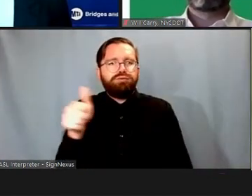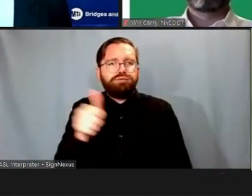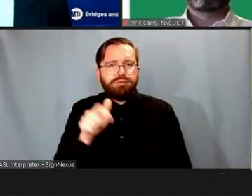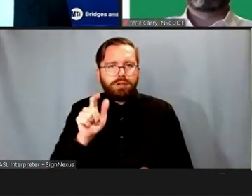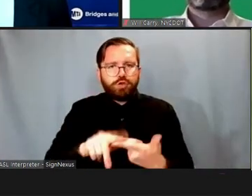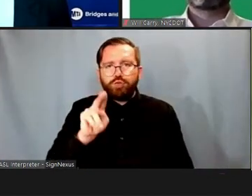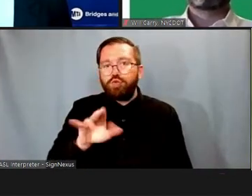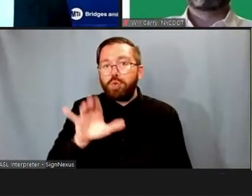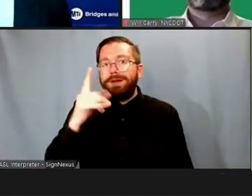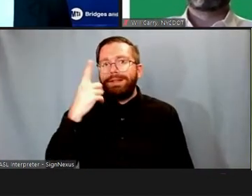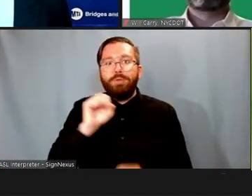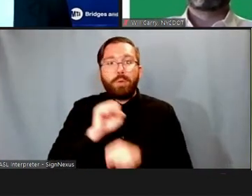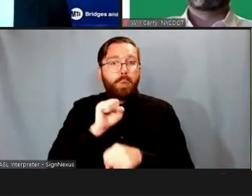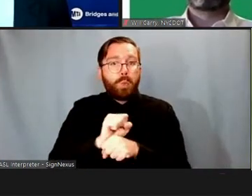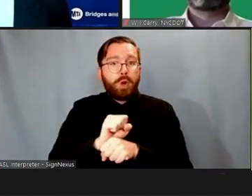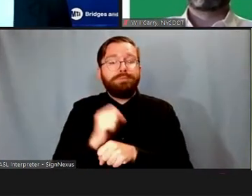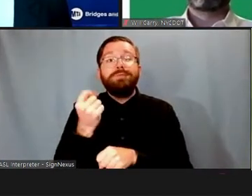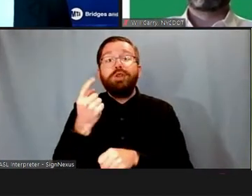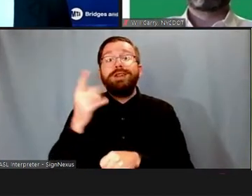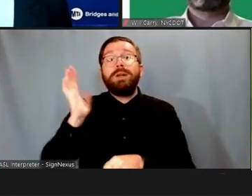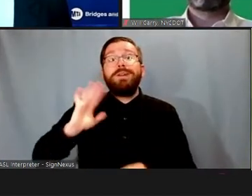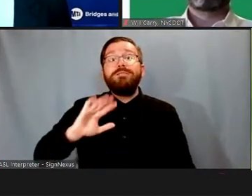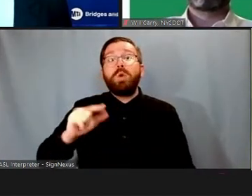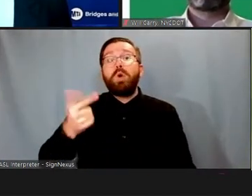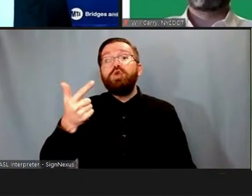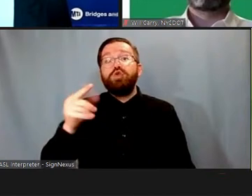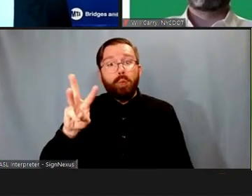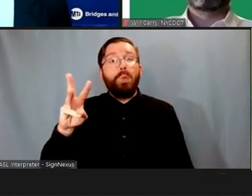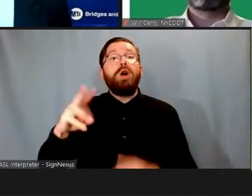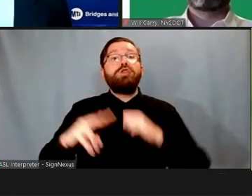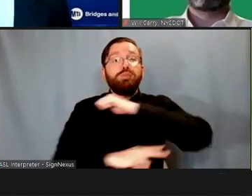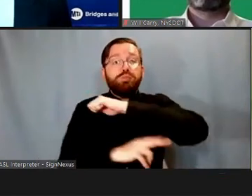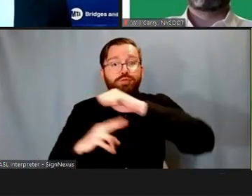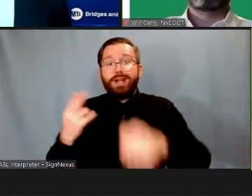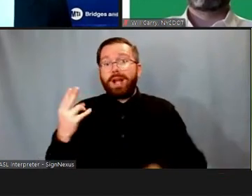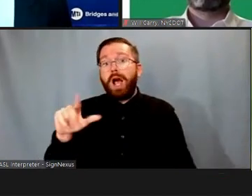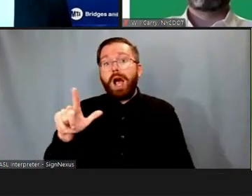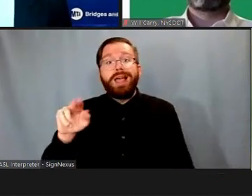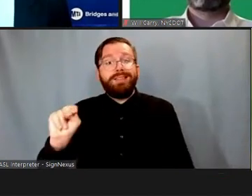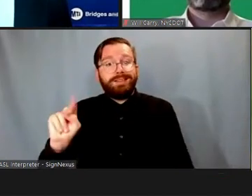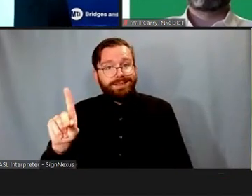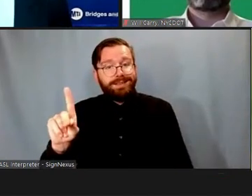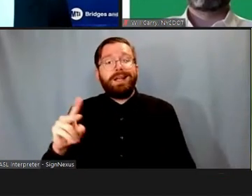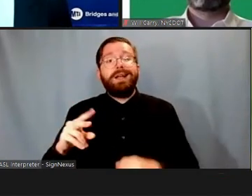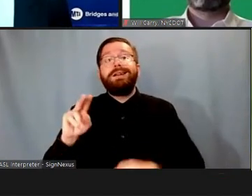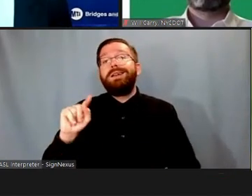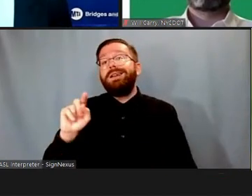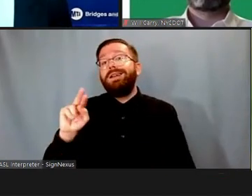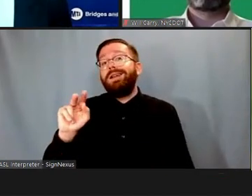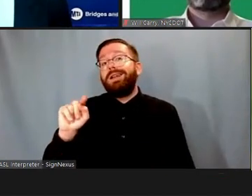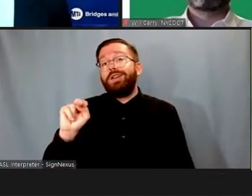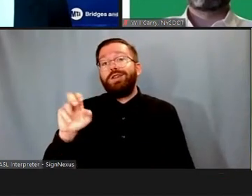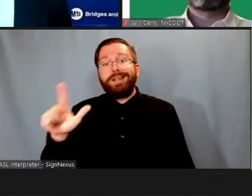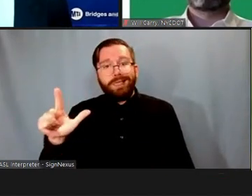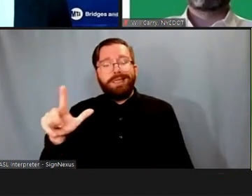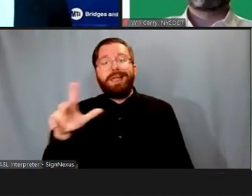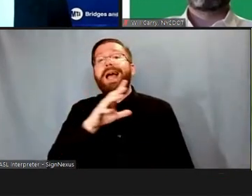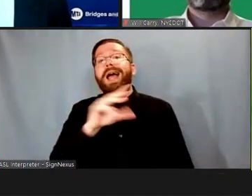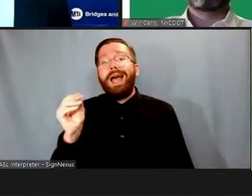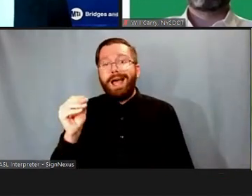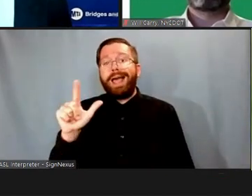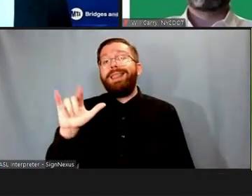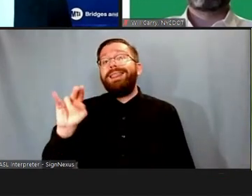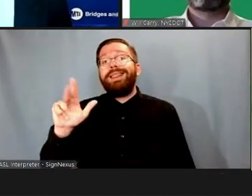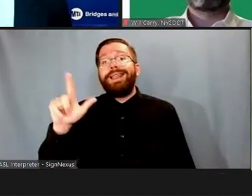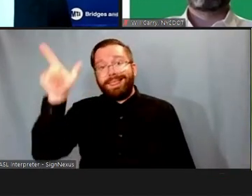discount for carpools on the george washington bridge holland tunnel and soon the lincoln tunnel making it once again more difficult and